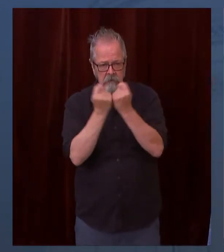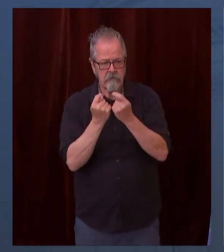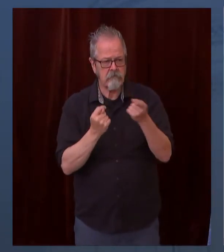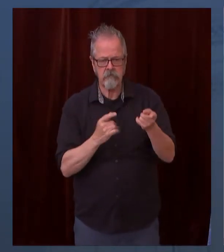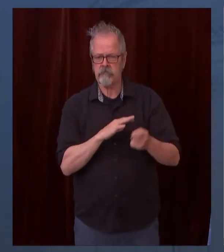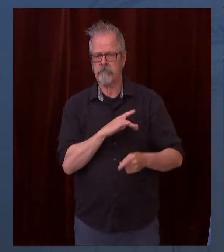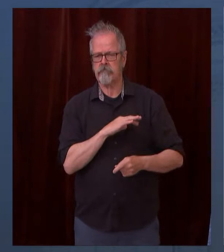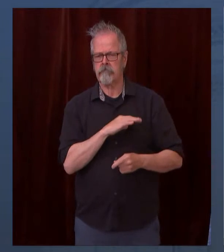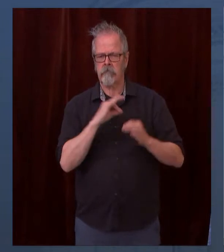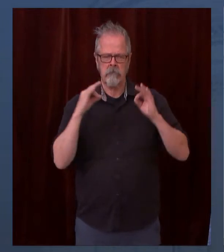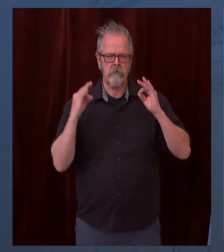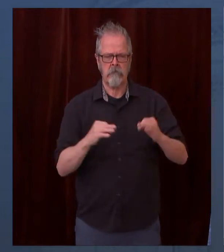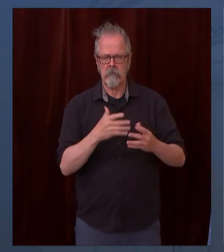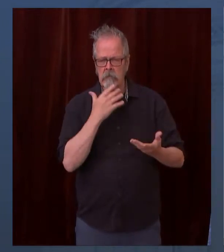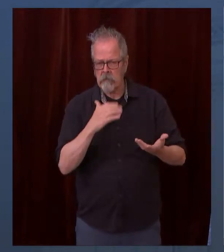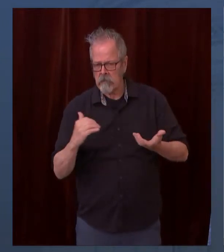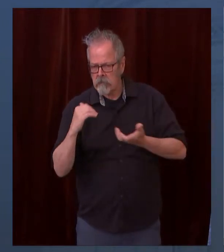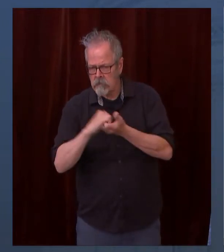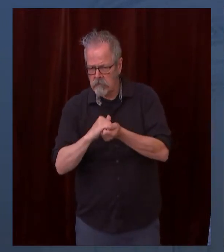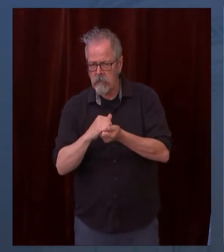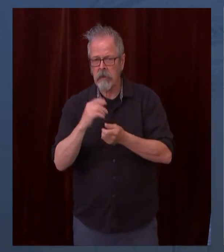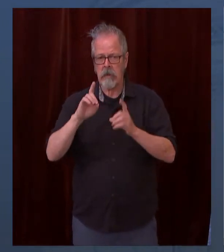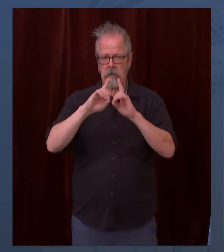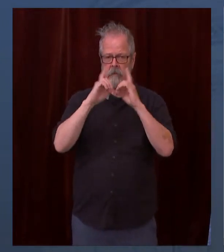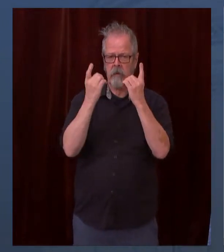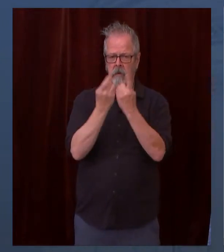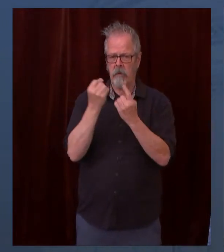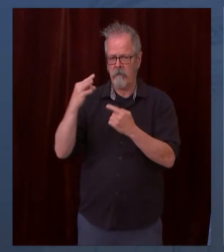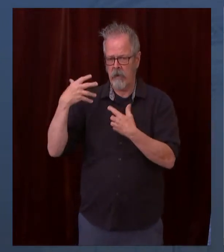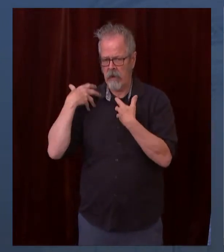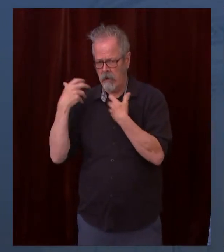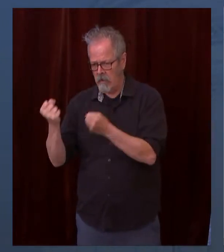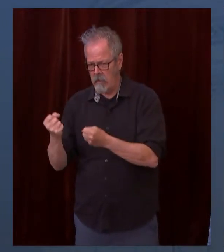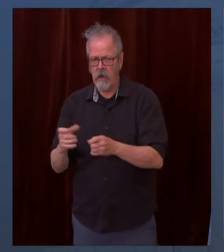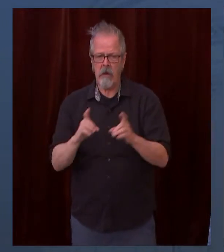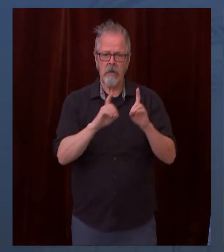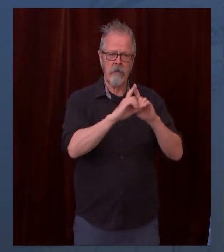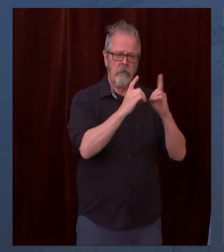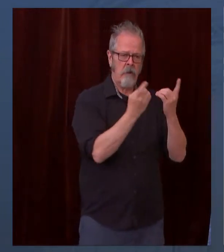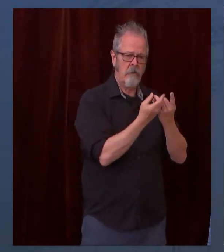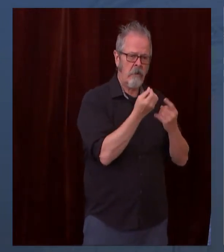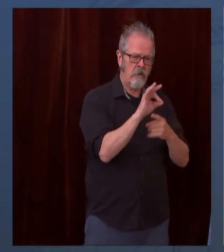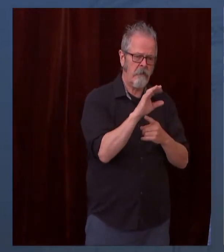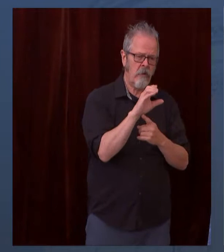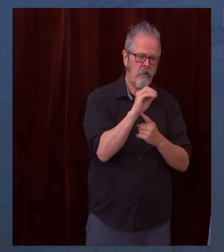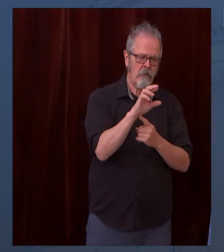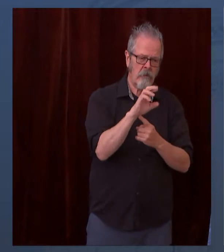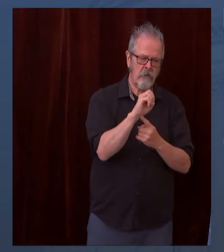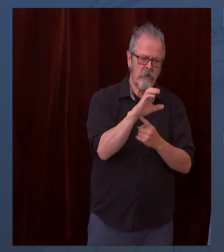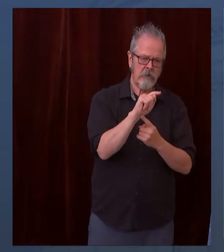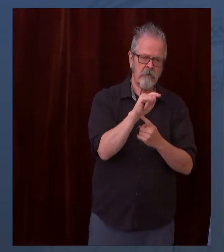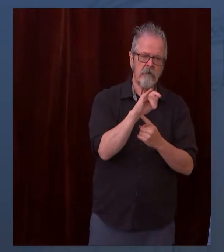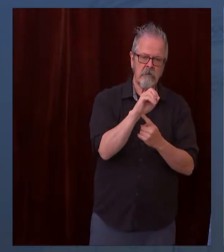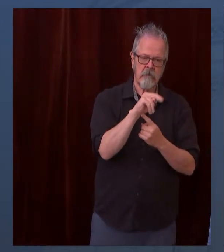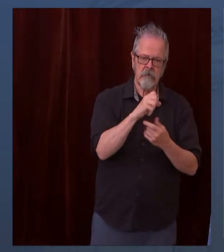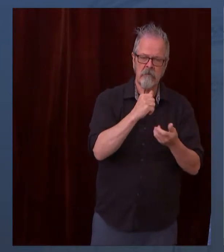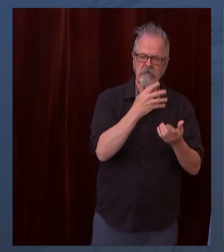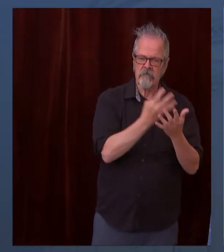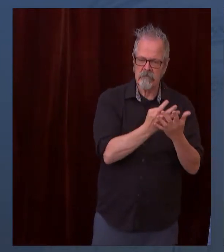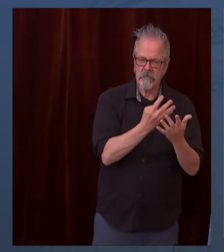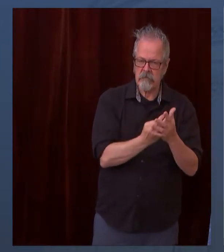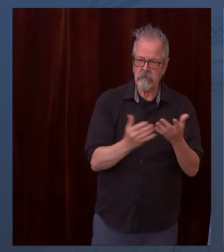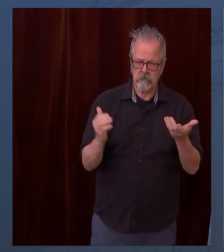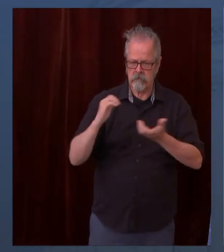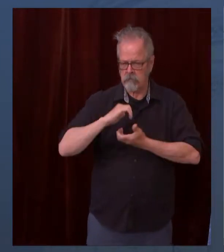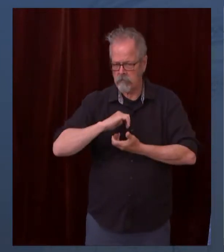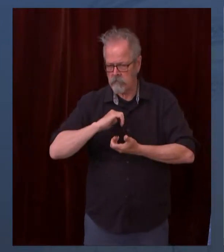The commitment to reentry, to housing, it's a job, it's housing, and it's treatment. And